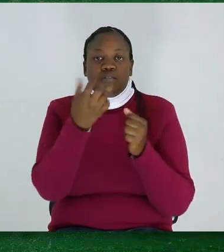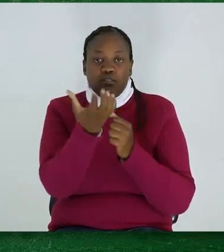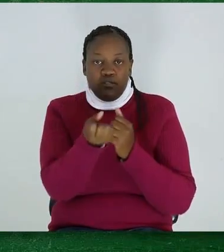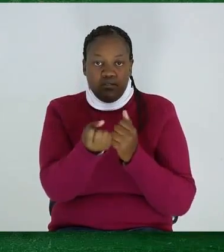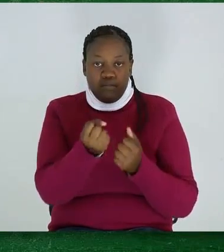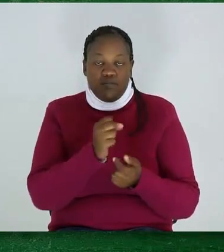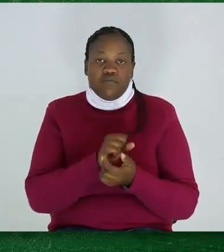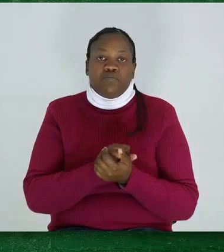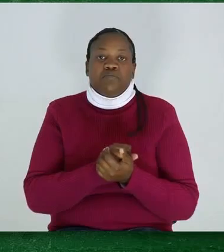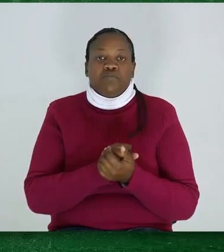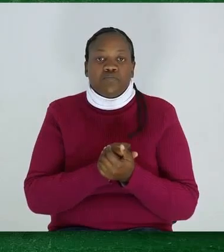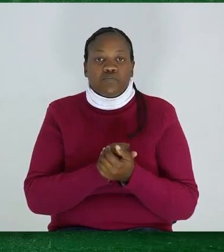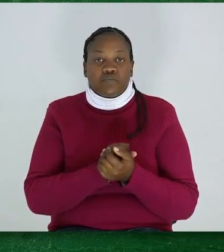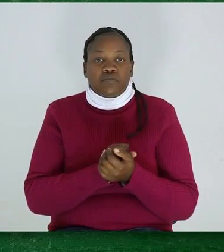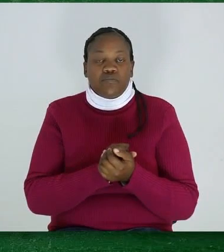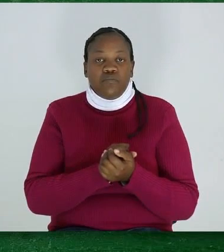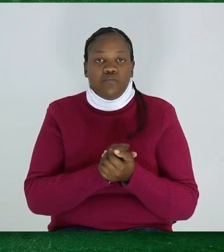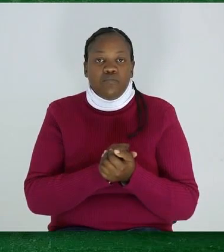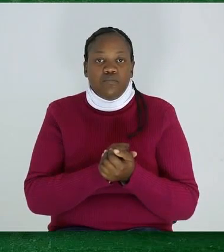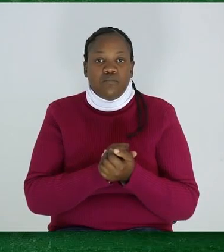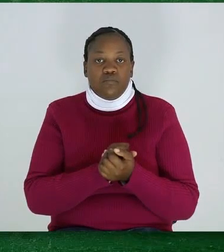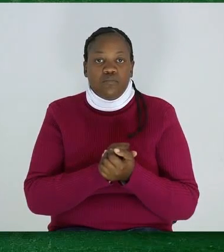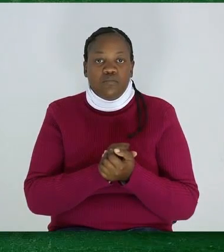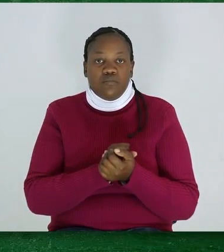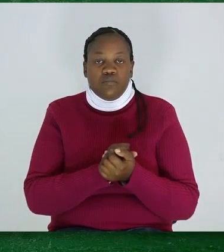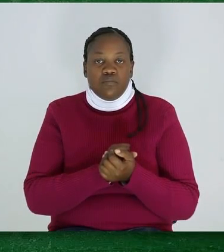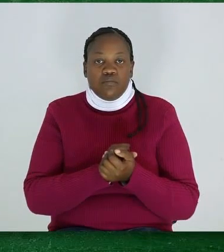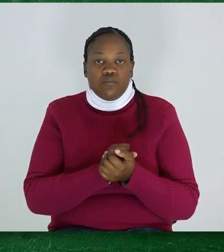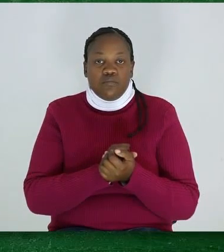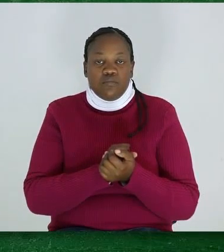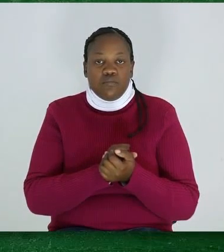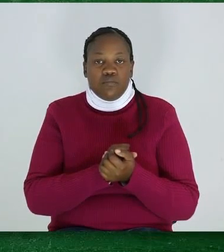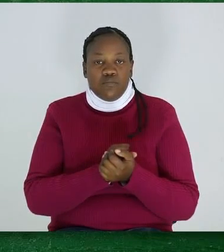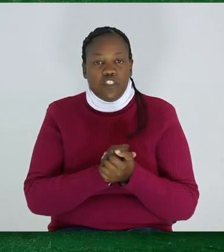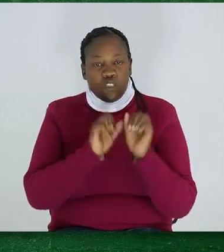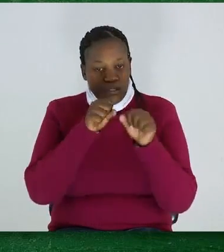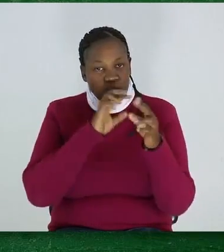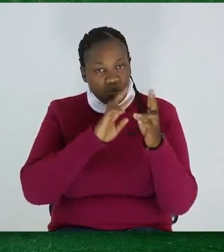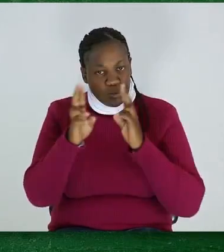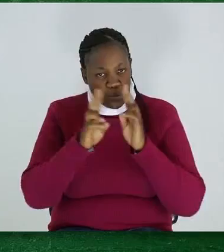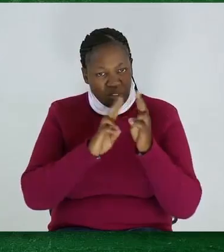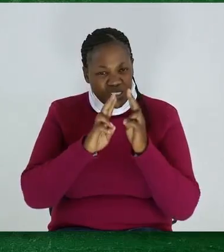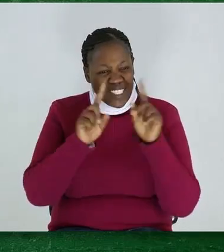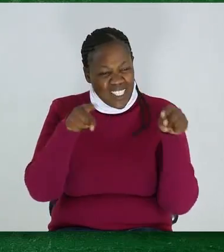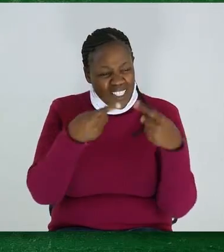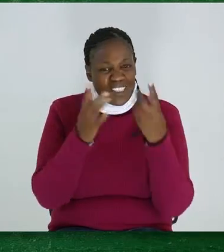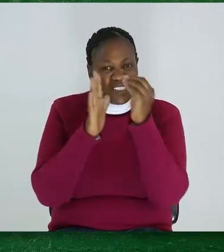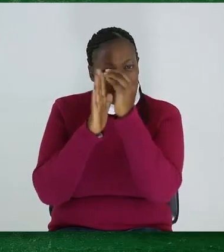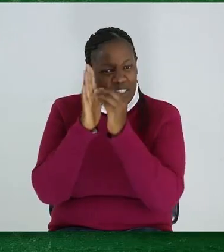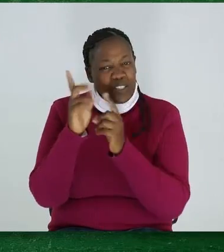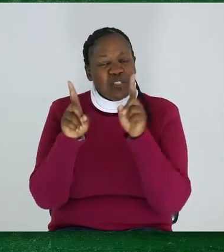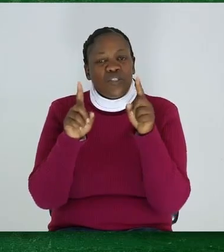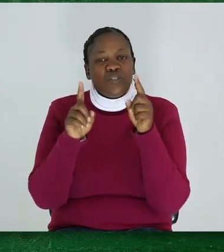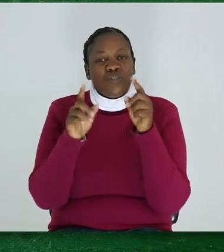characterization, theme, point of view, mood, and style. Now let us take a closer look at what these things